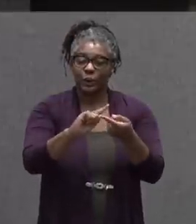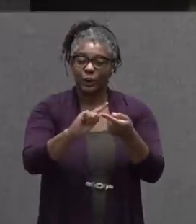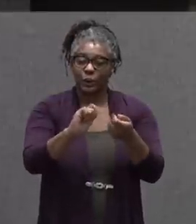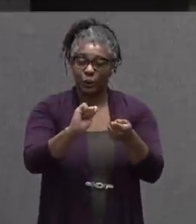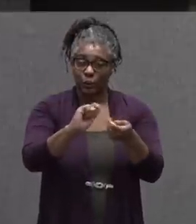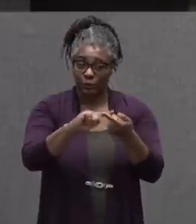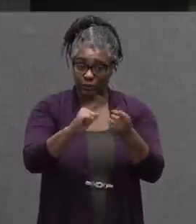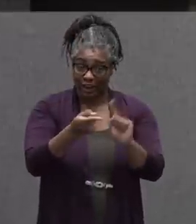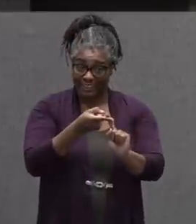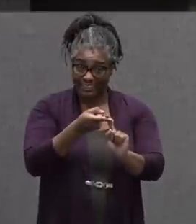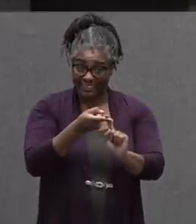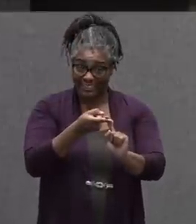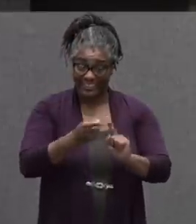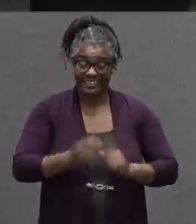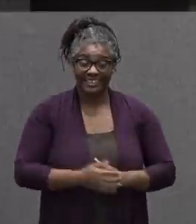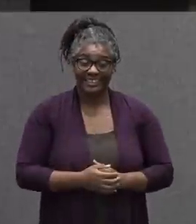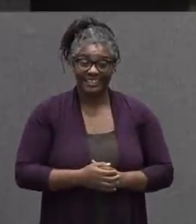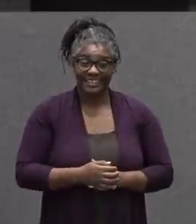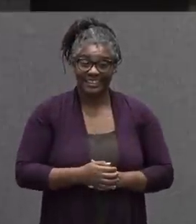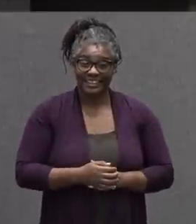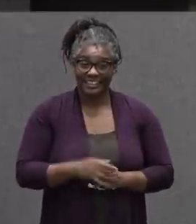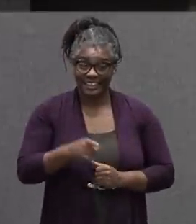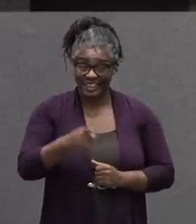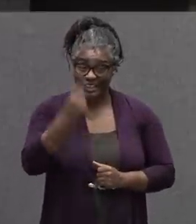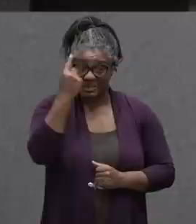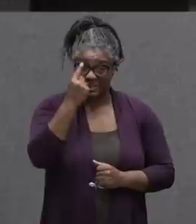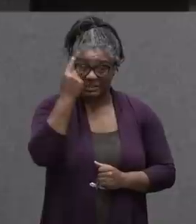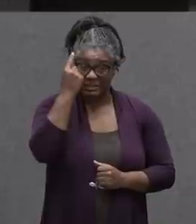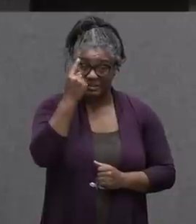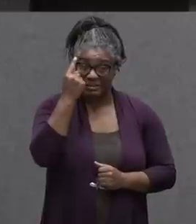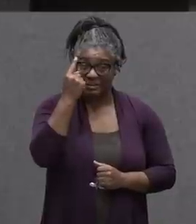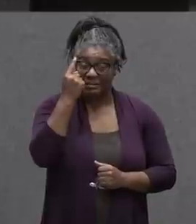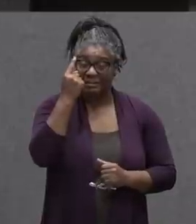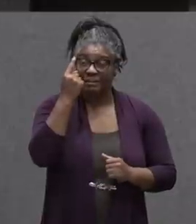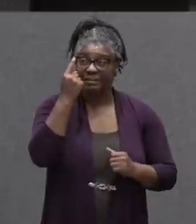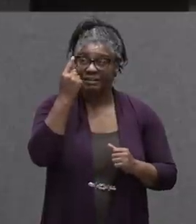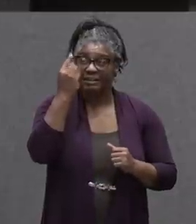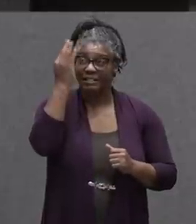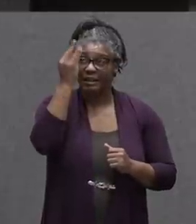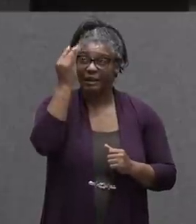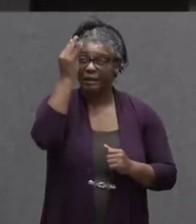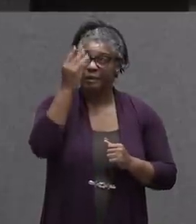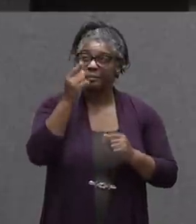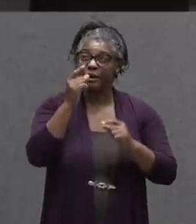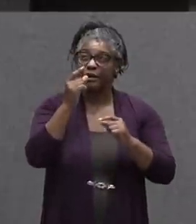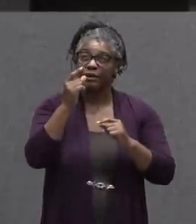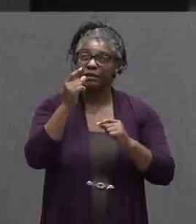Maybe you thought about somebody who is your friend. I thought about my friend likes to play.